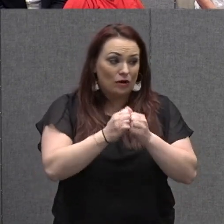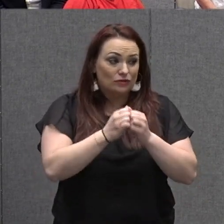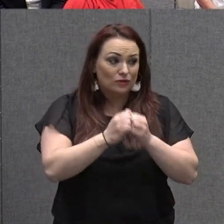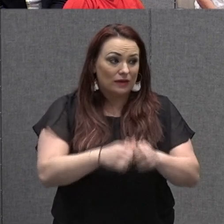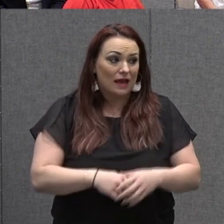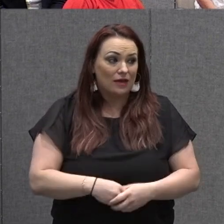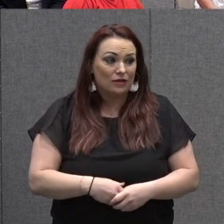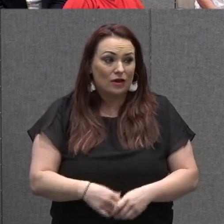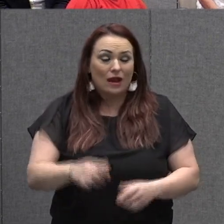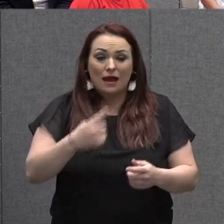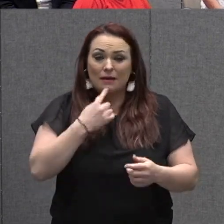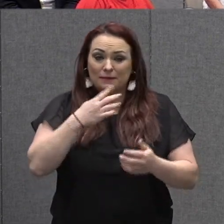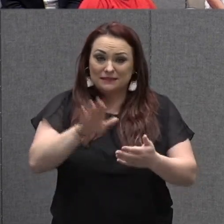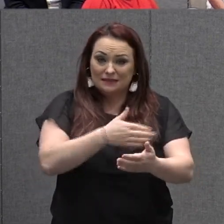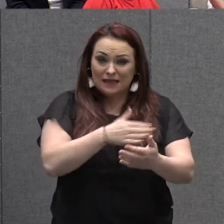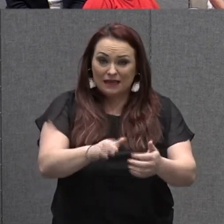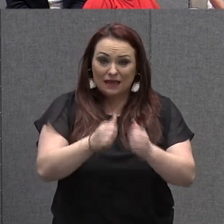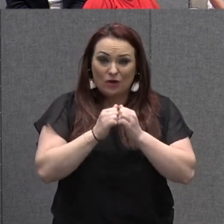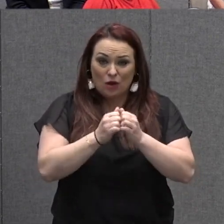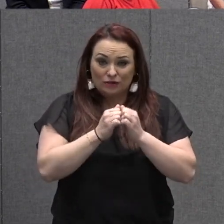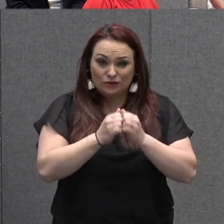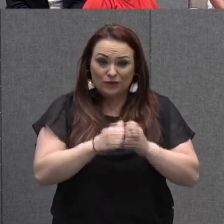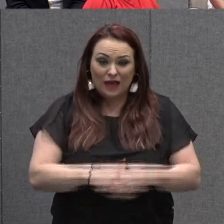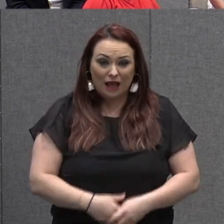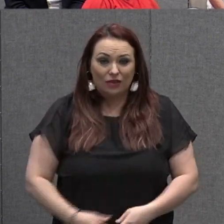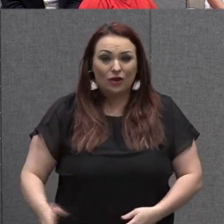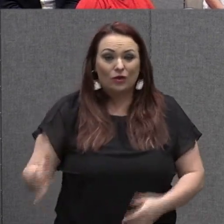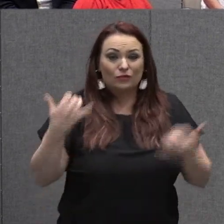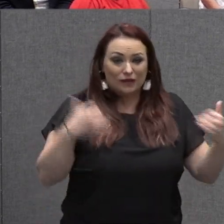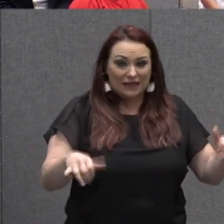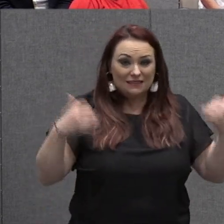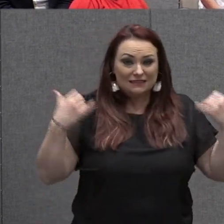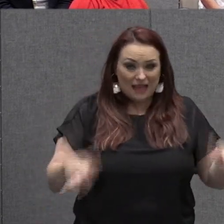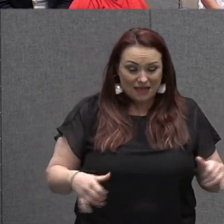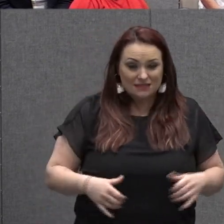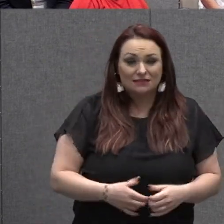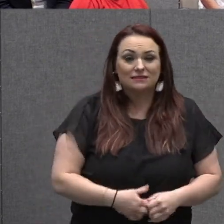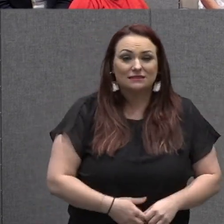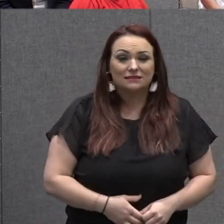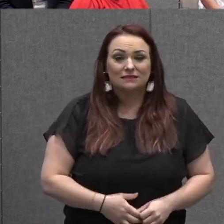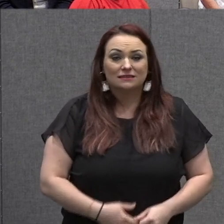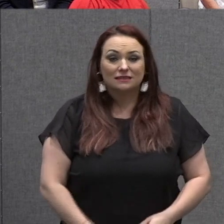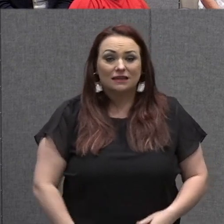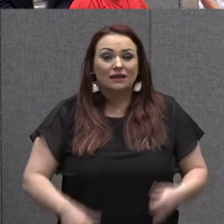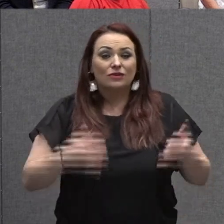singing all together. I miss singing all Add this part. together. Recess.